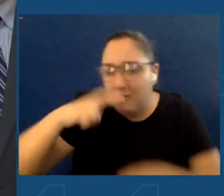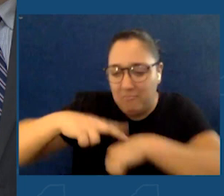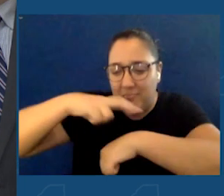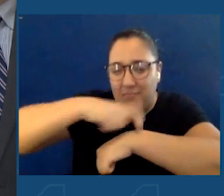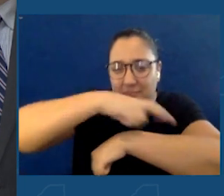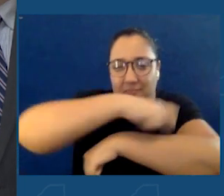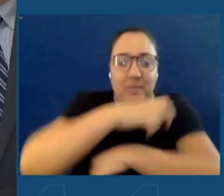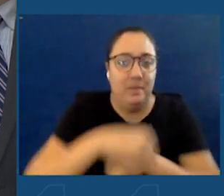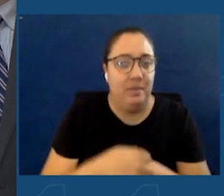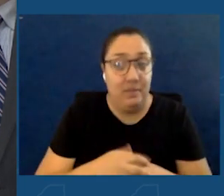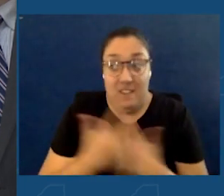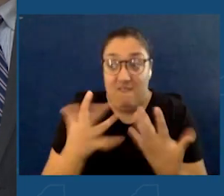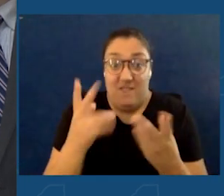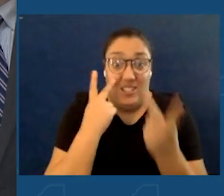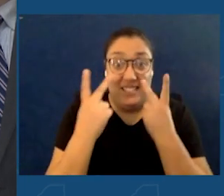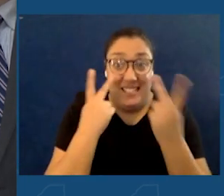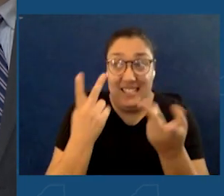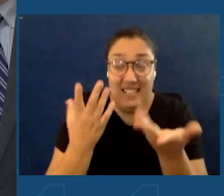droughts.